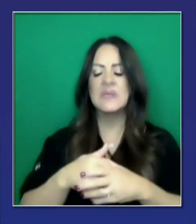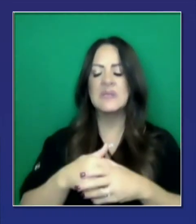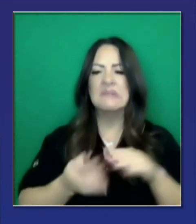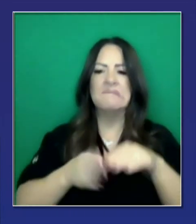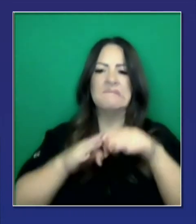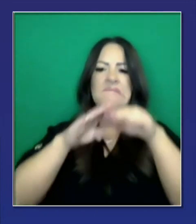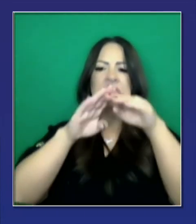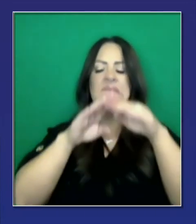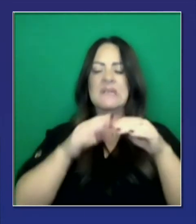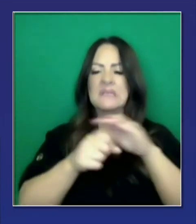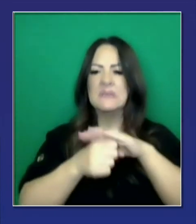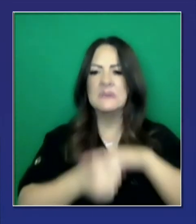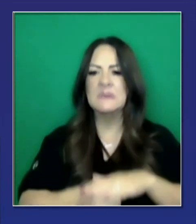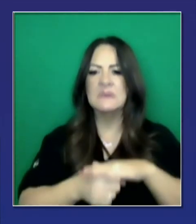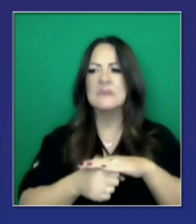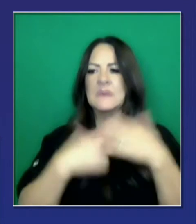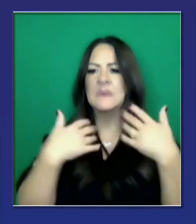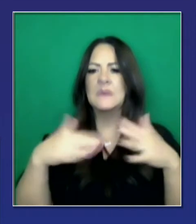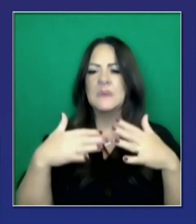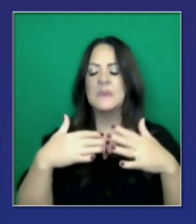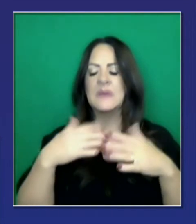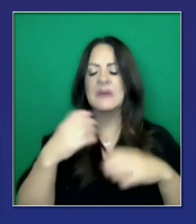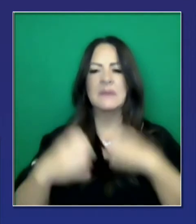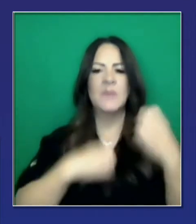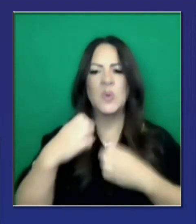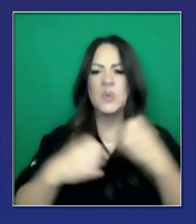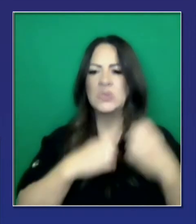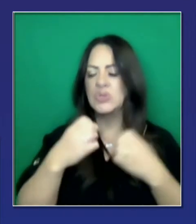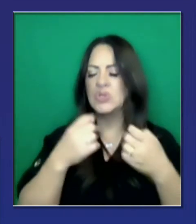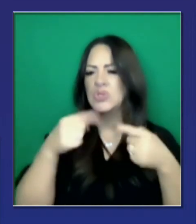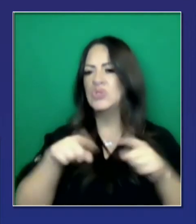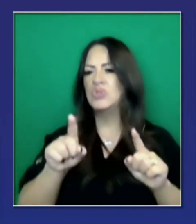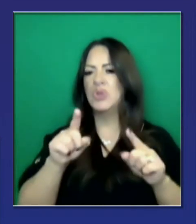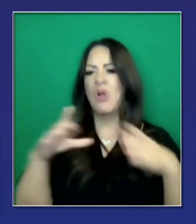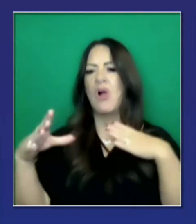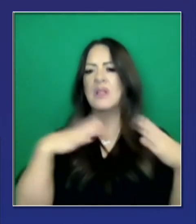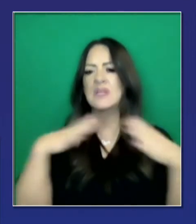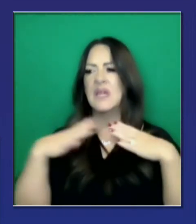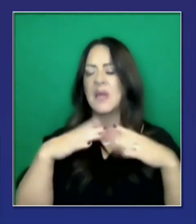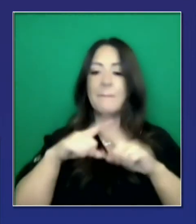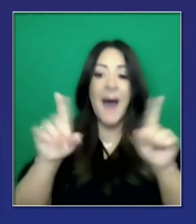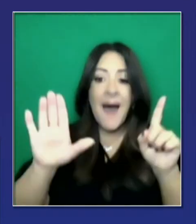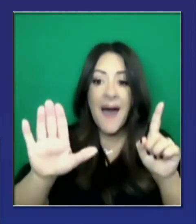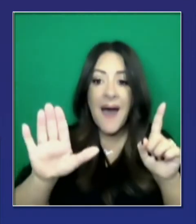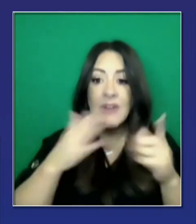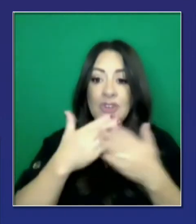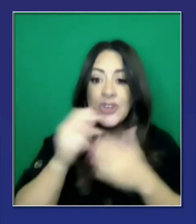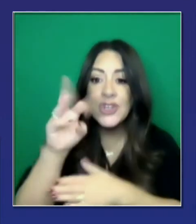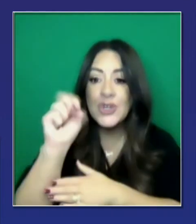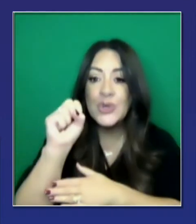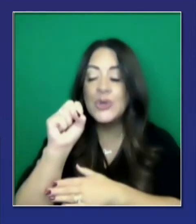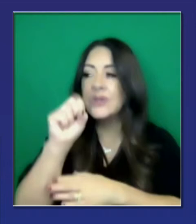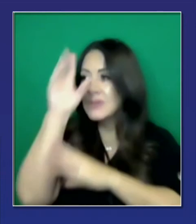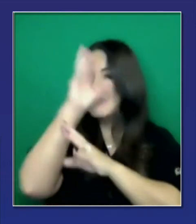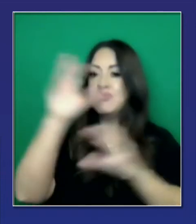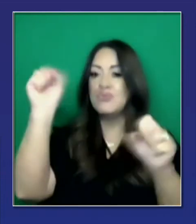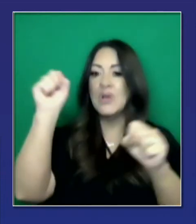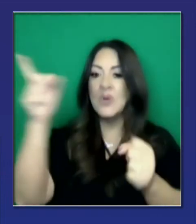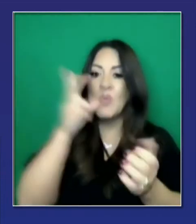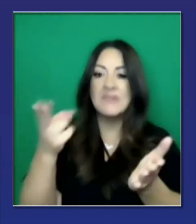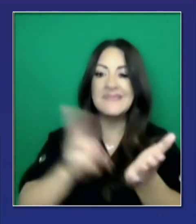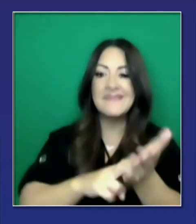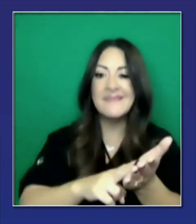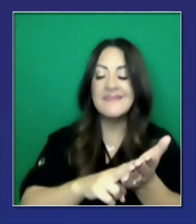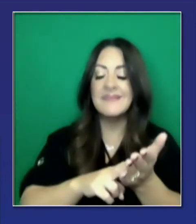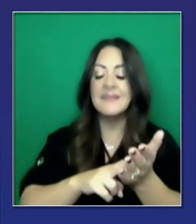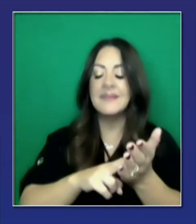more raw and emotional during the holiday season. So good news, finally, the president signing this COVID relief bill. Just remind